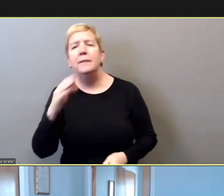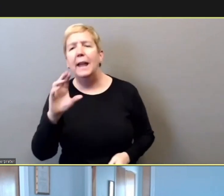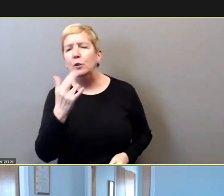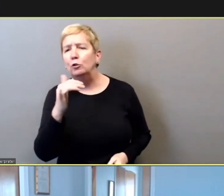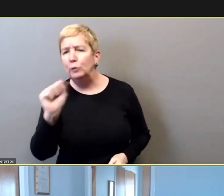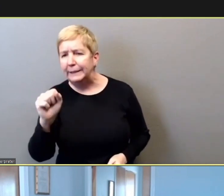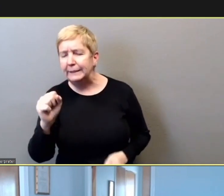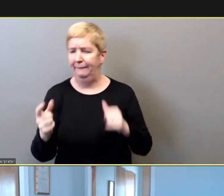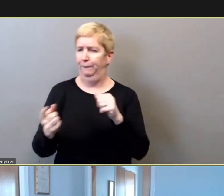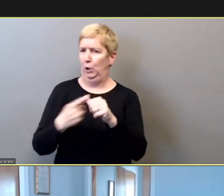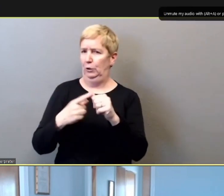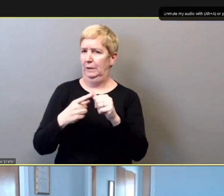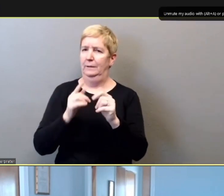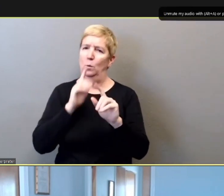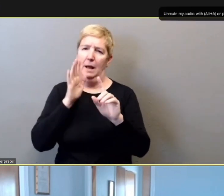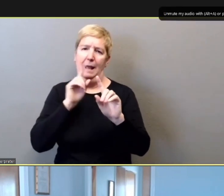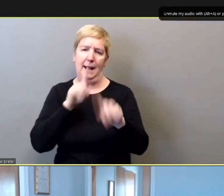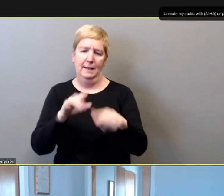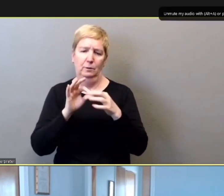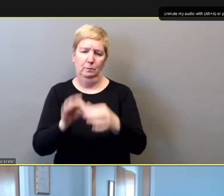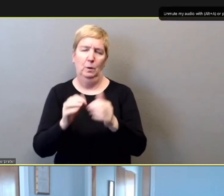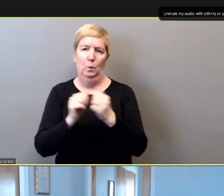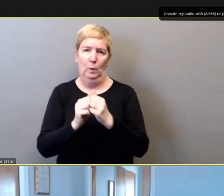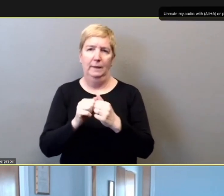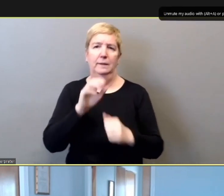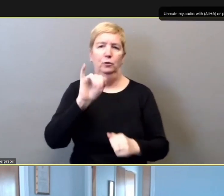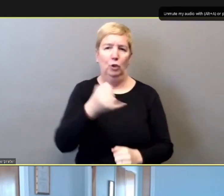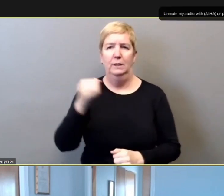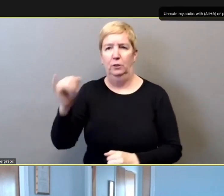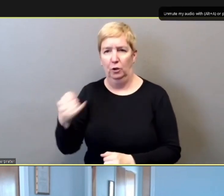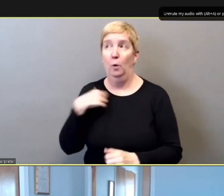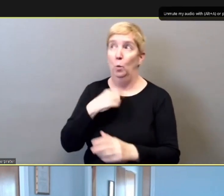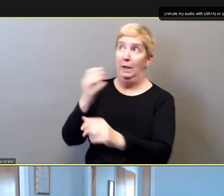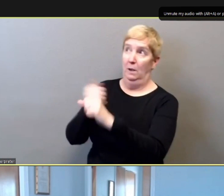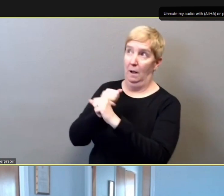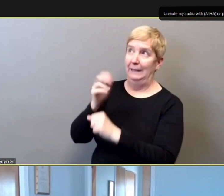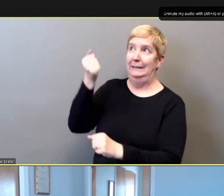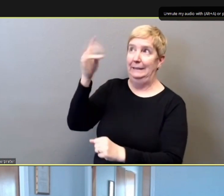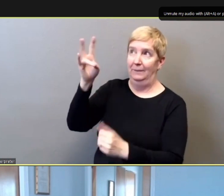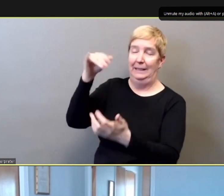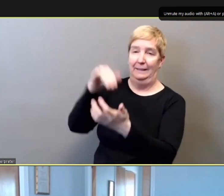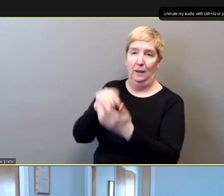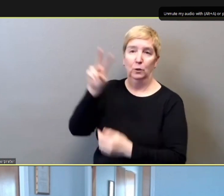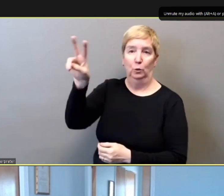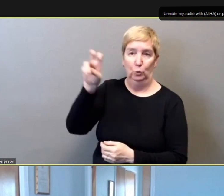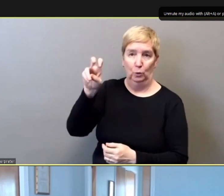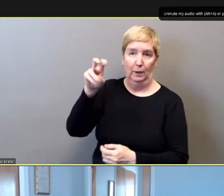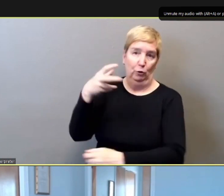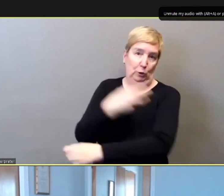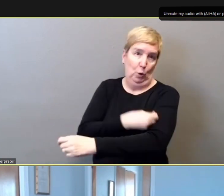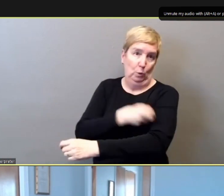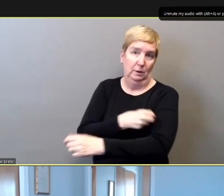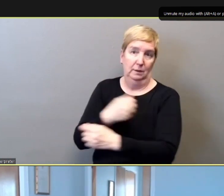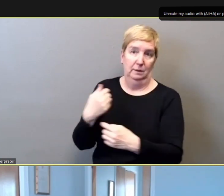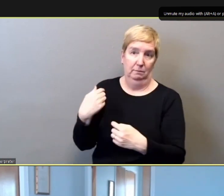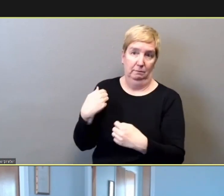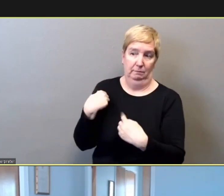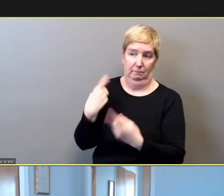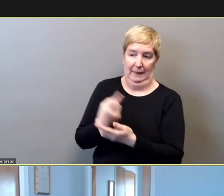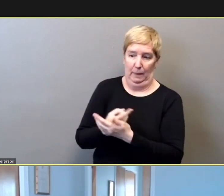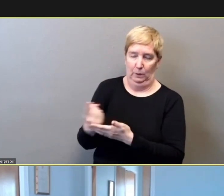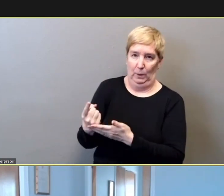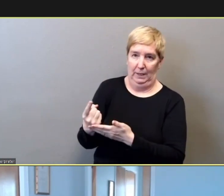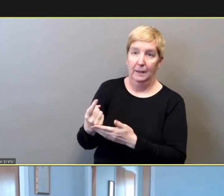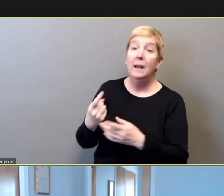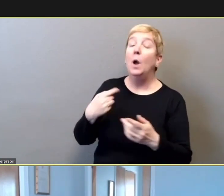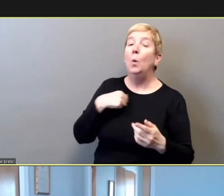question about Johnson & Johnson, we did get 17,200 doses this week. We've been informed that we will not get doses